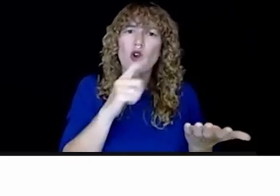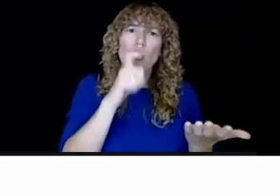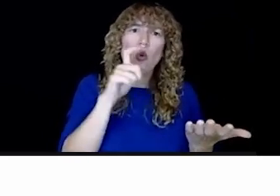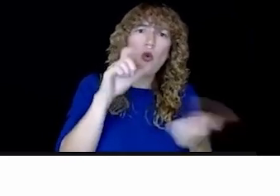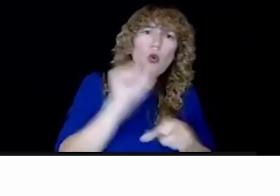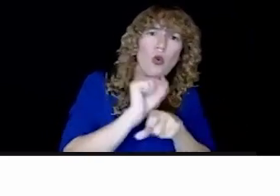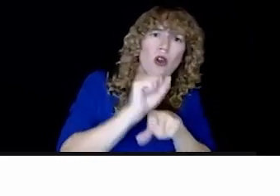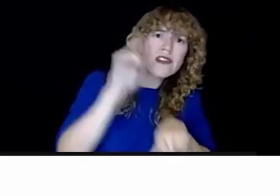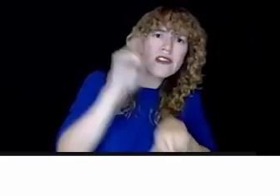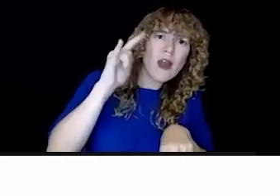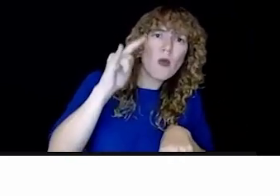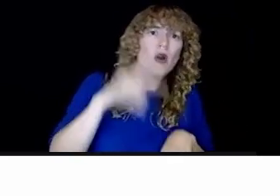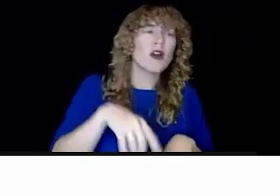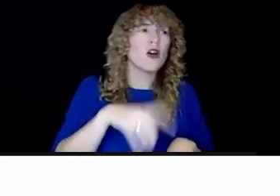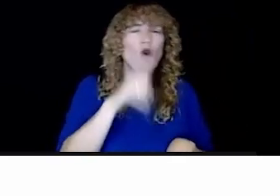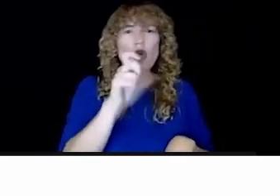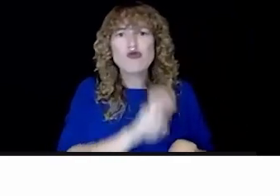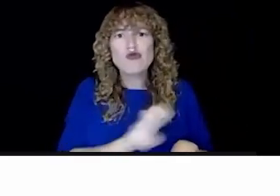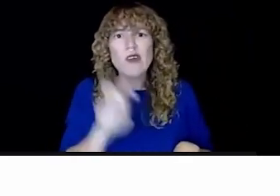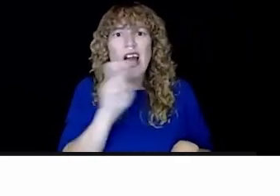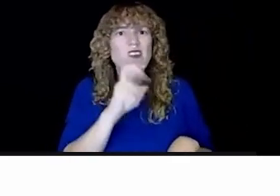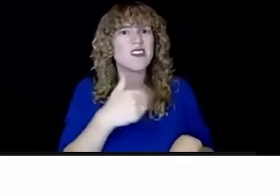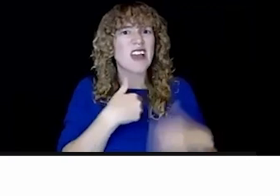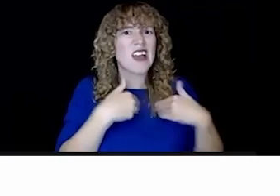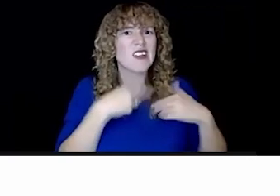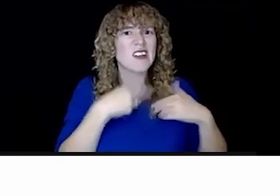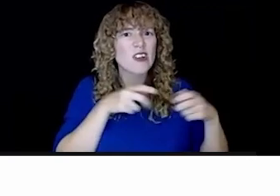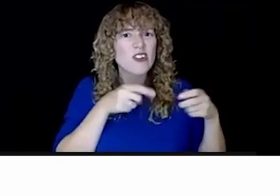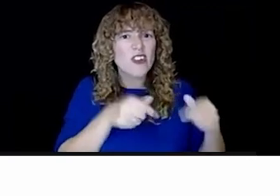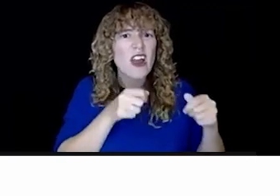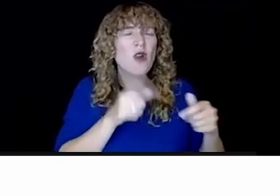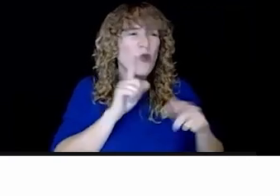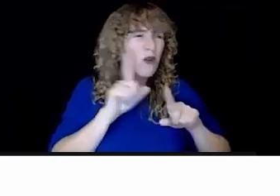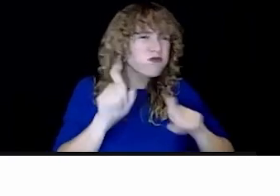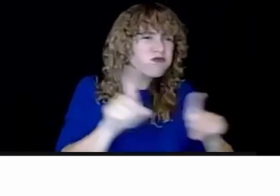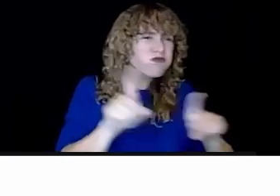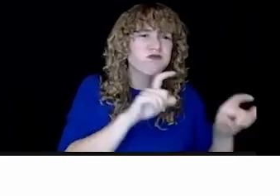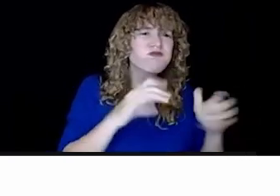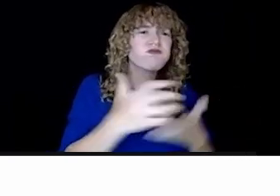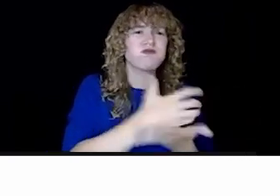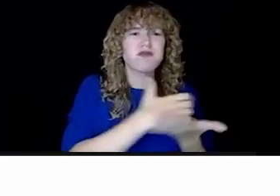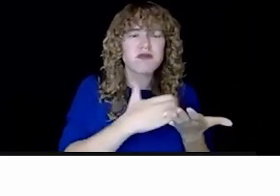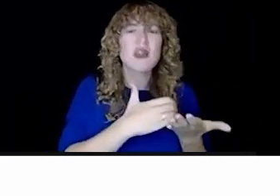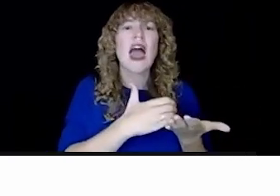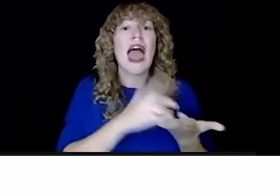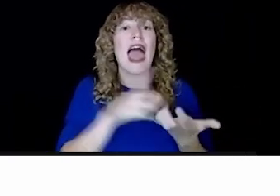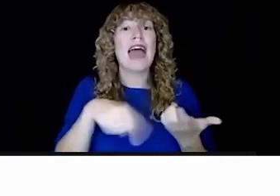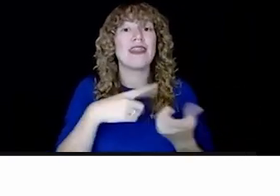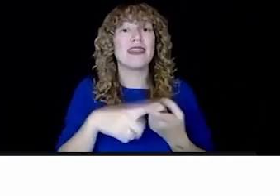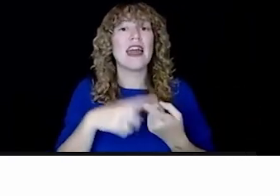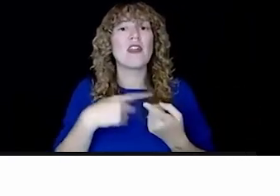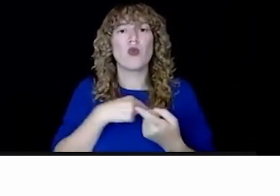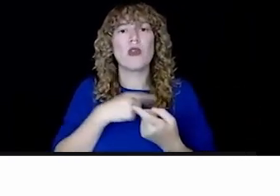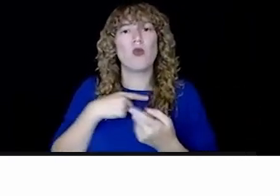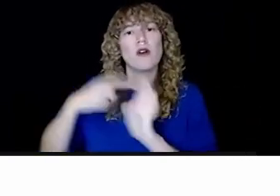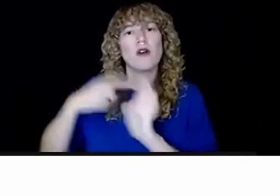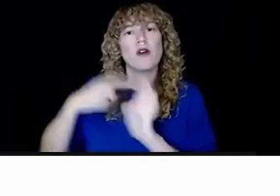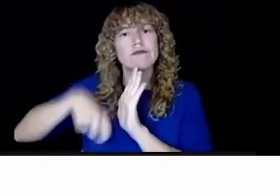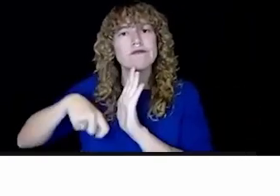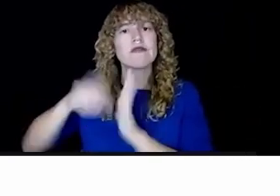and third-party contracting companies. So these deliverables will offer guidelines and recommendations, as I